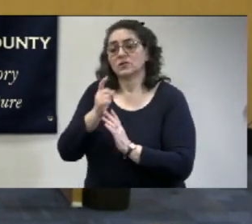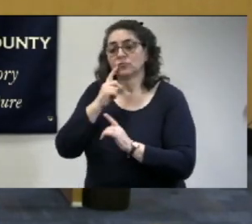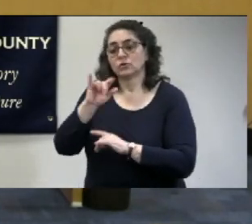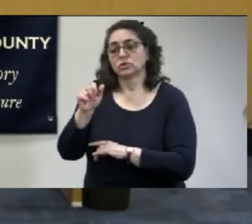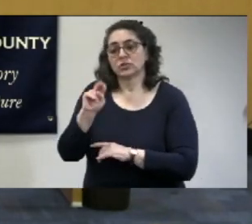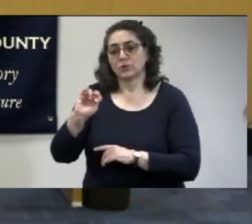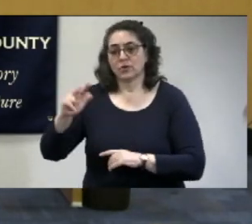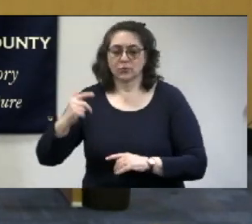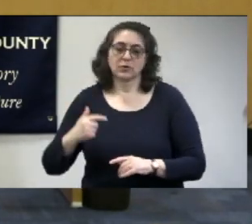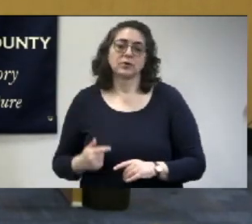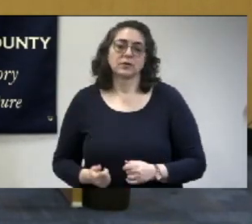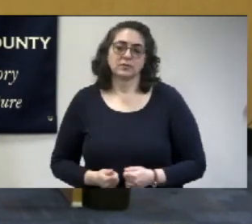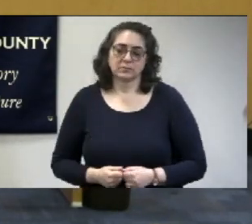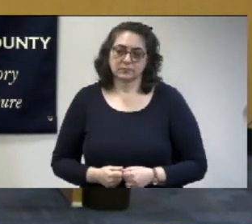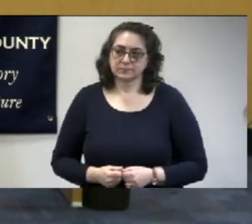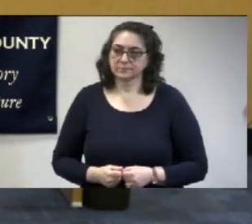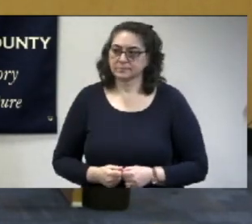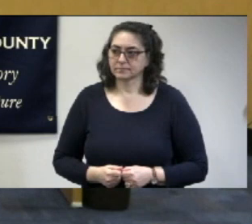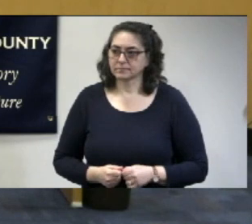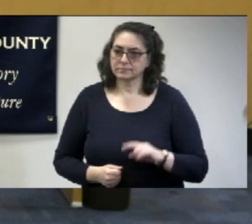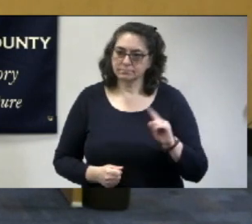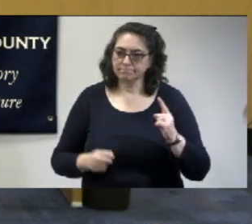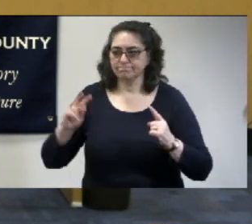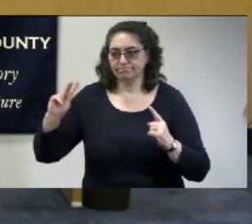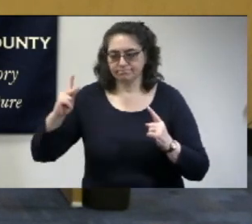3rd, 2024? Second.